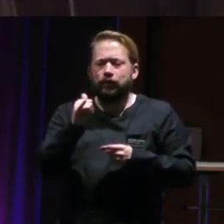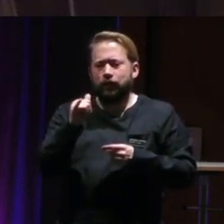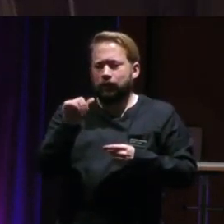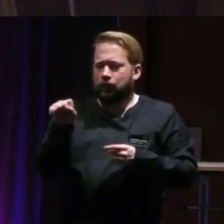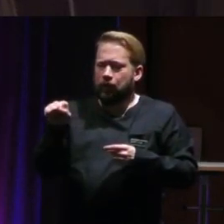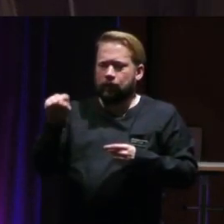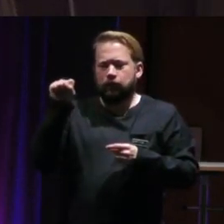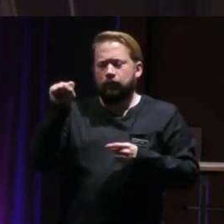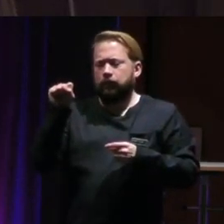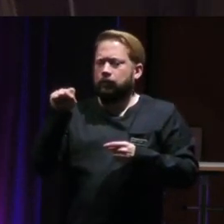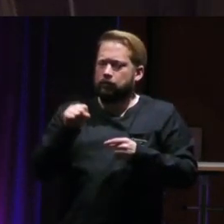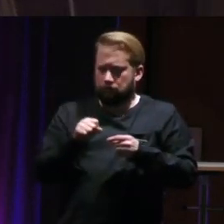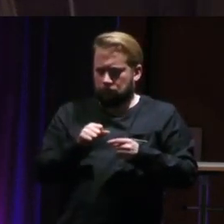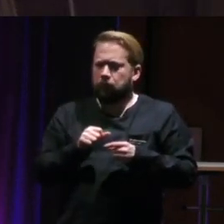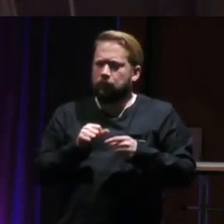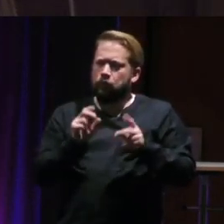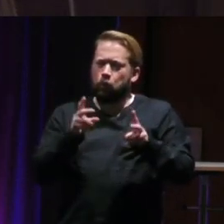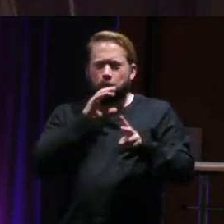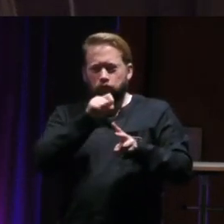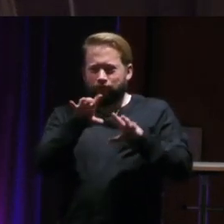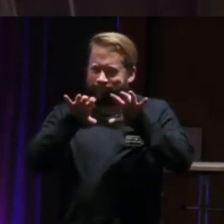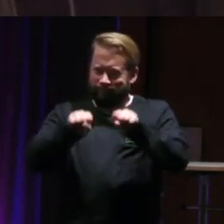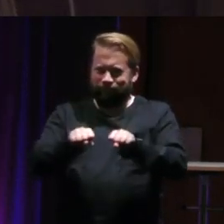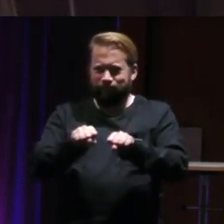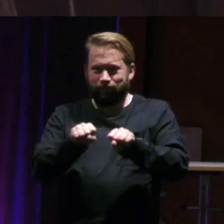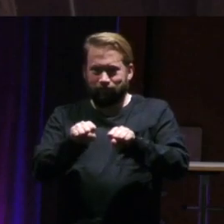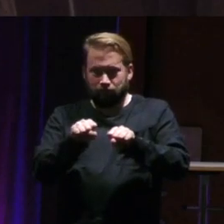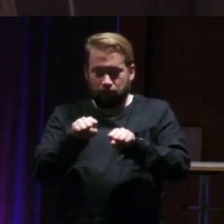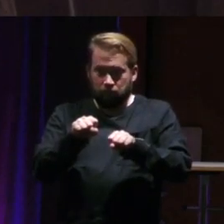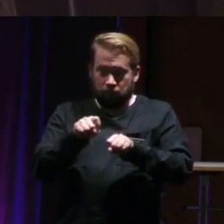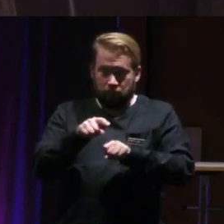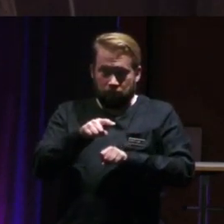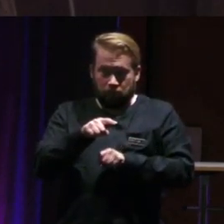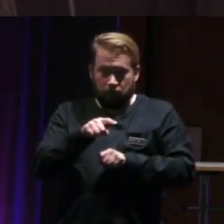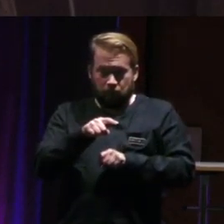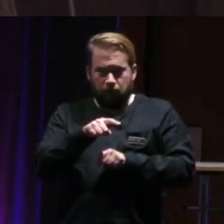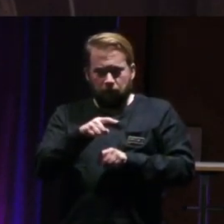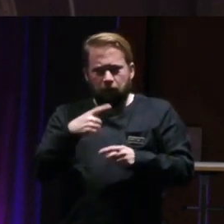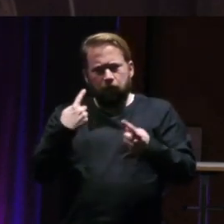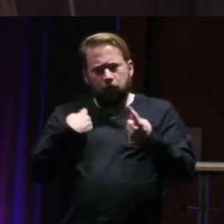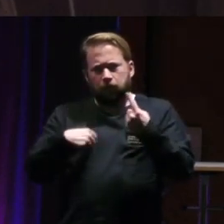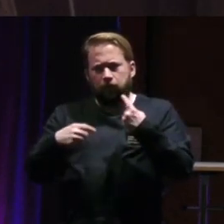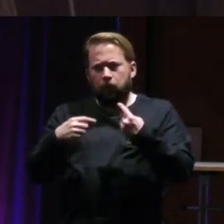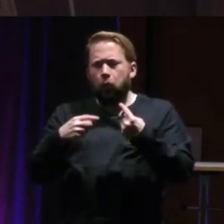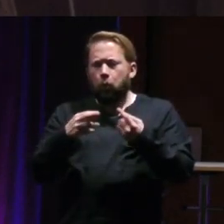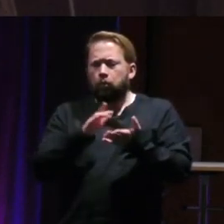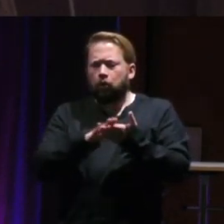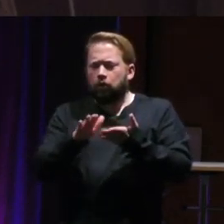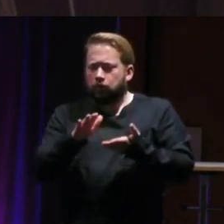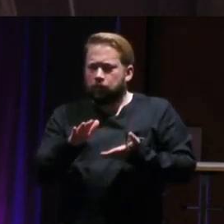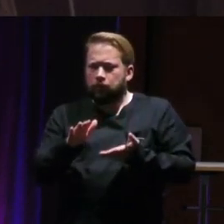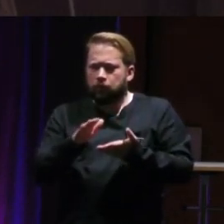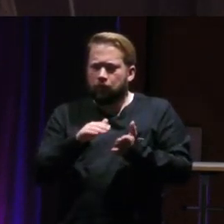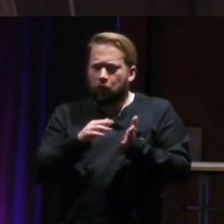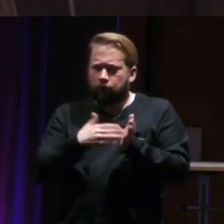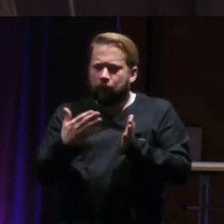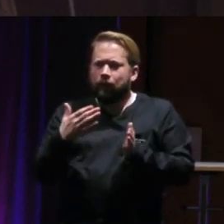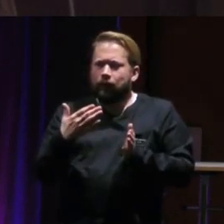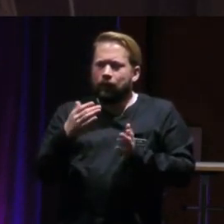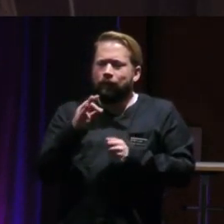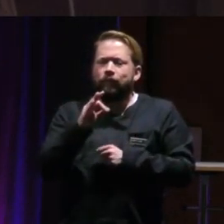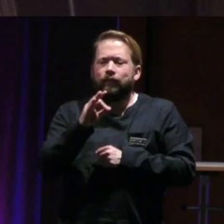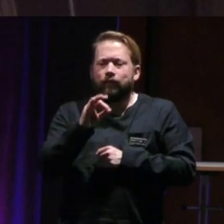teenagers around Russia who were captured and tortured by FSB workers, like Czechists. In